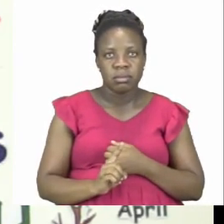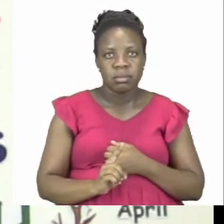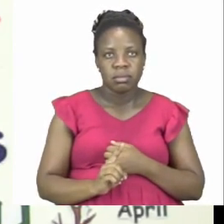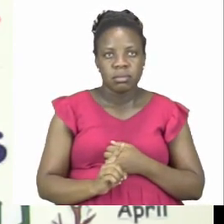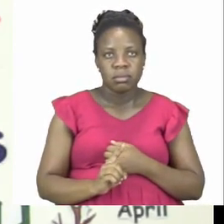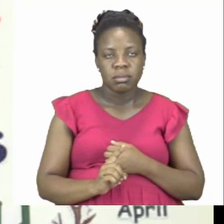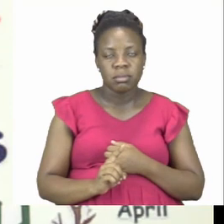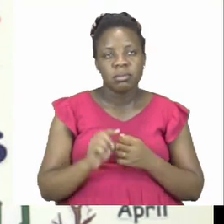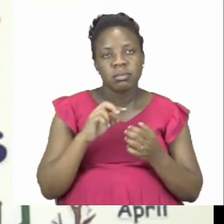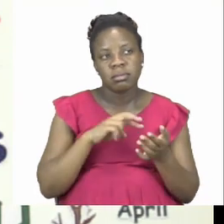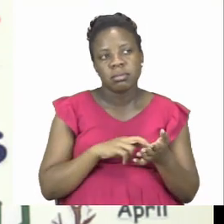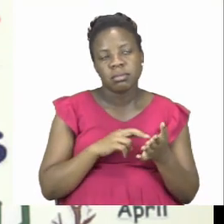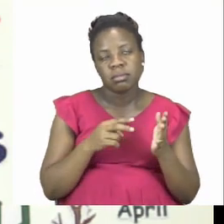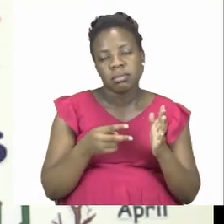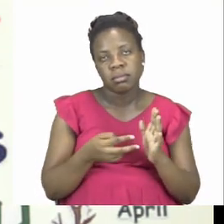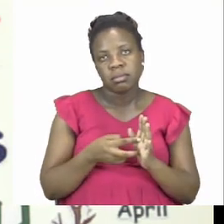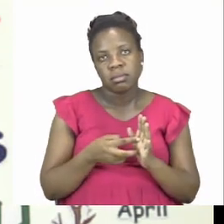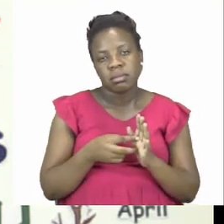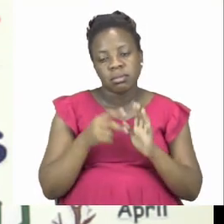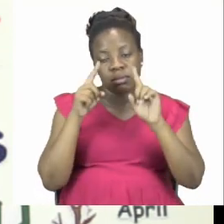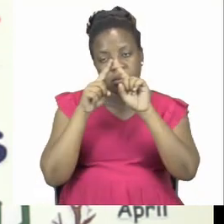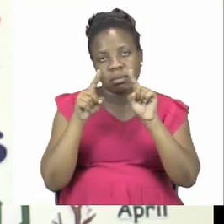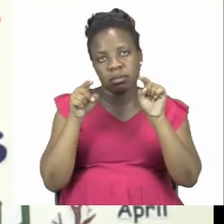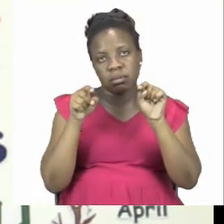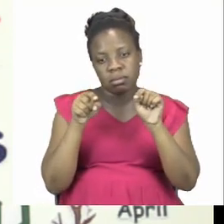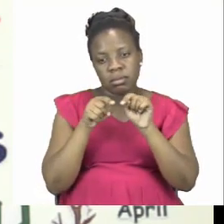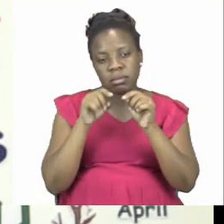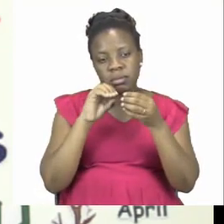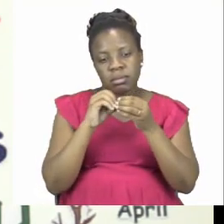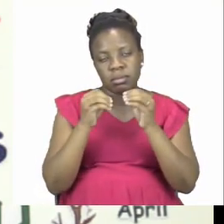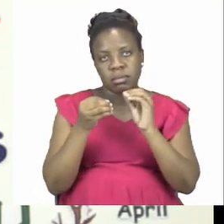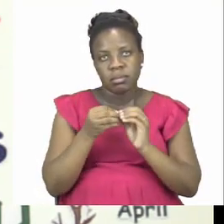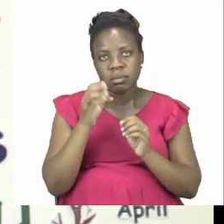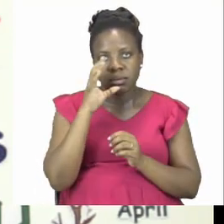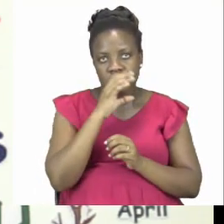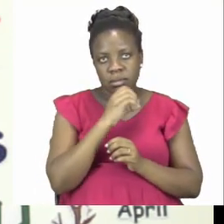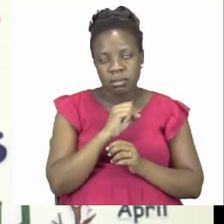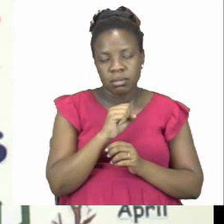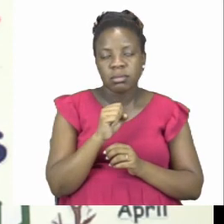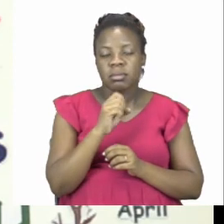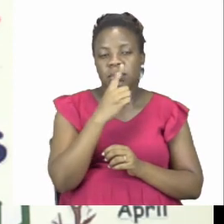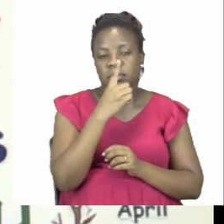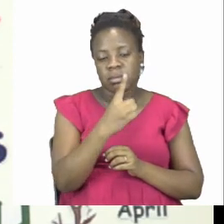So that means, boys and girls, that in our box, we are going to have the number